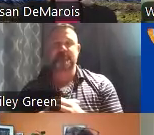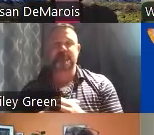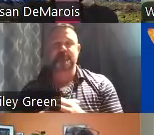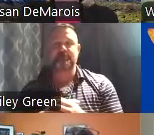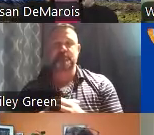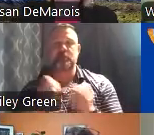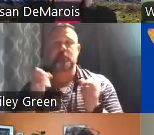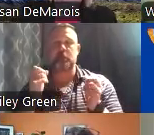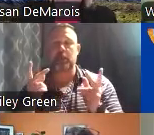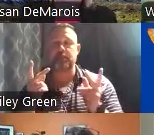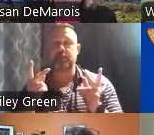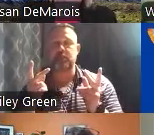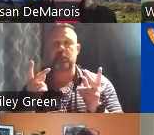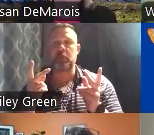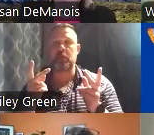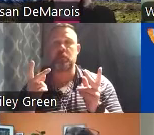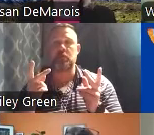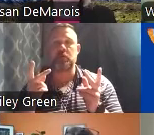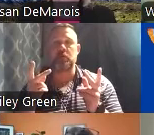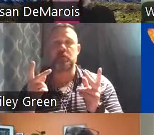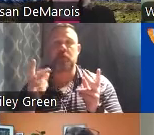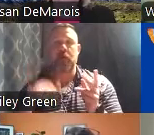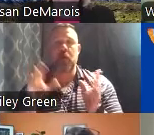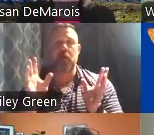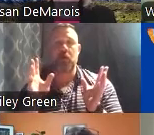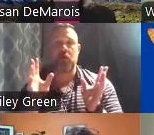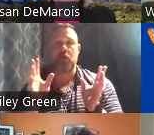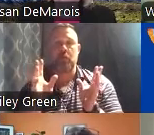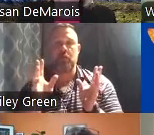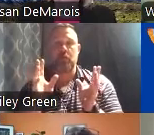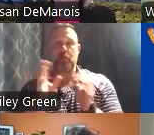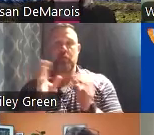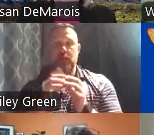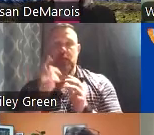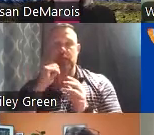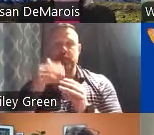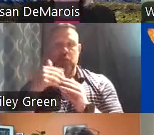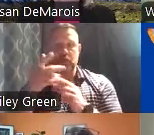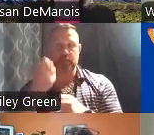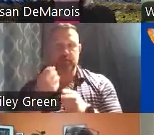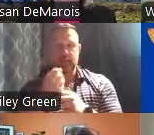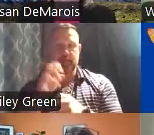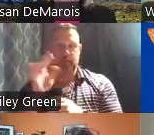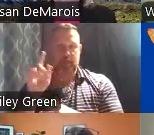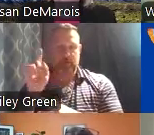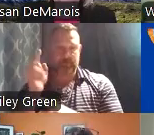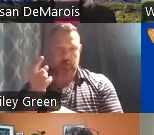All right. So just our meetings for the rest of the year, May 1st,